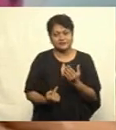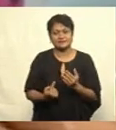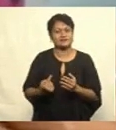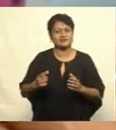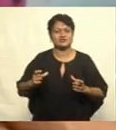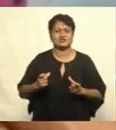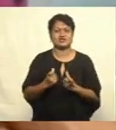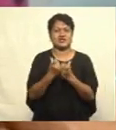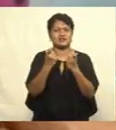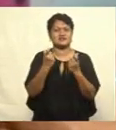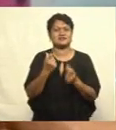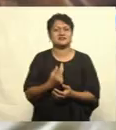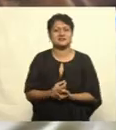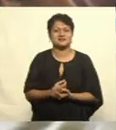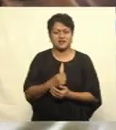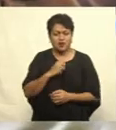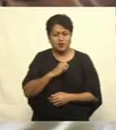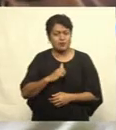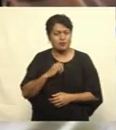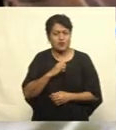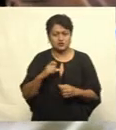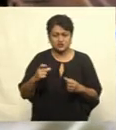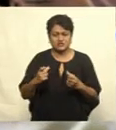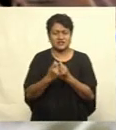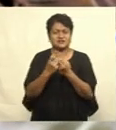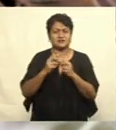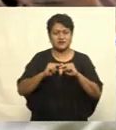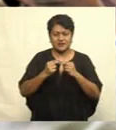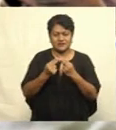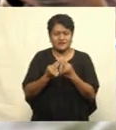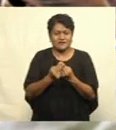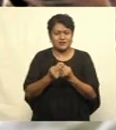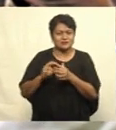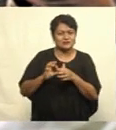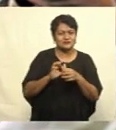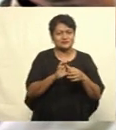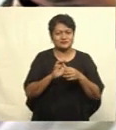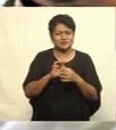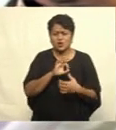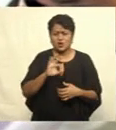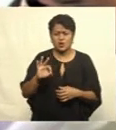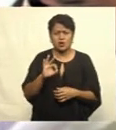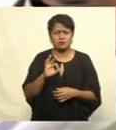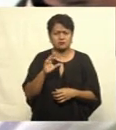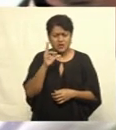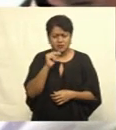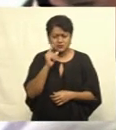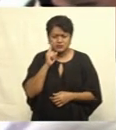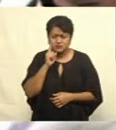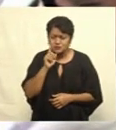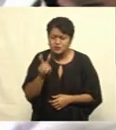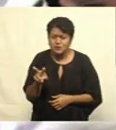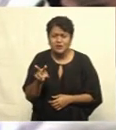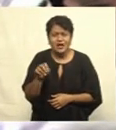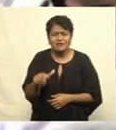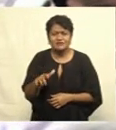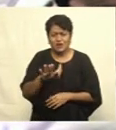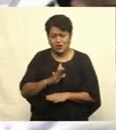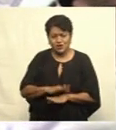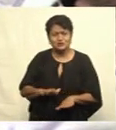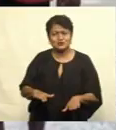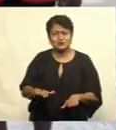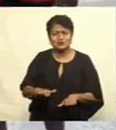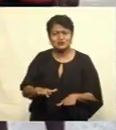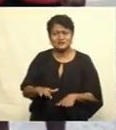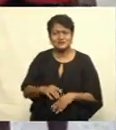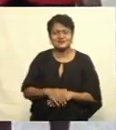that emotional challenge that we have with family bond. And not being able to see your kid and your kid crying back at you is not easy. Devi,